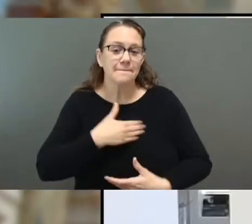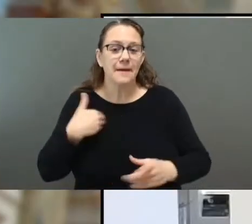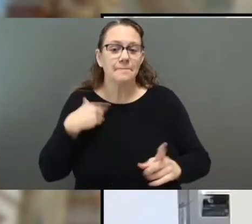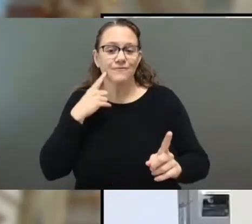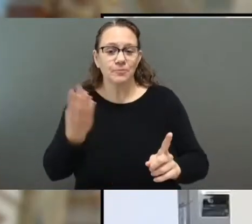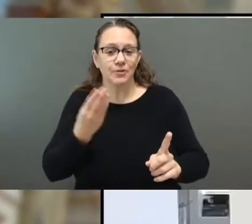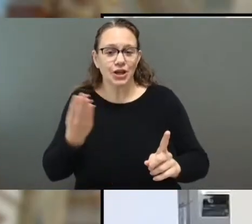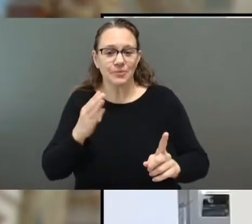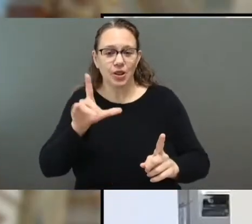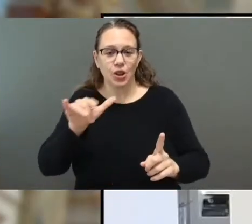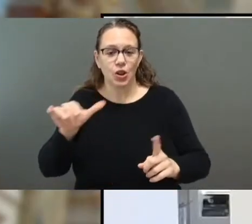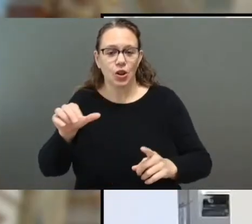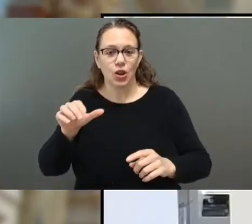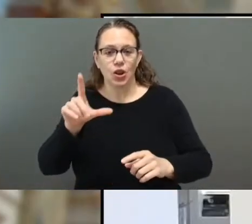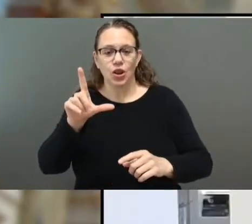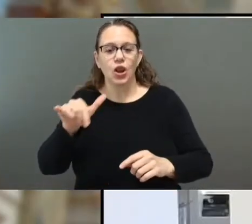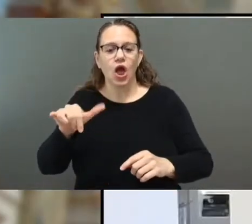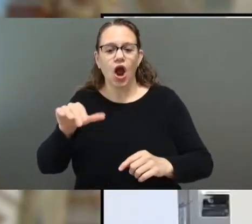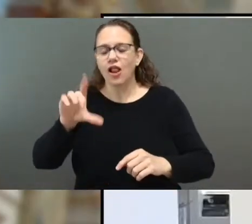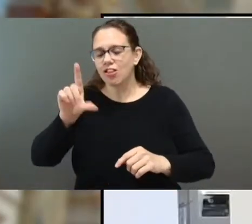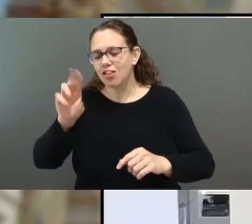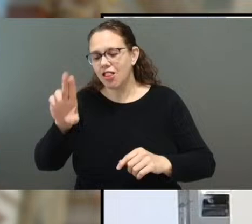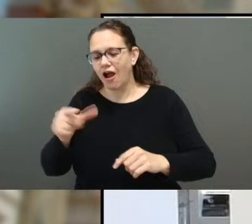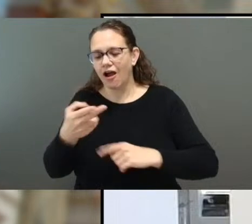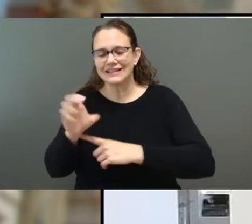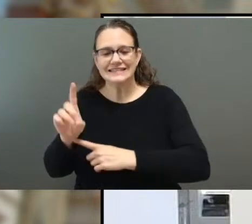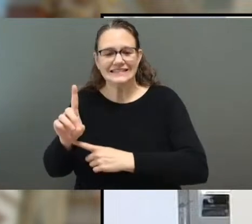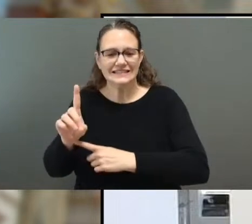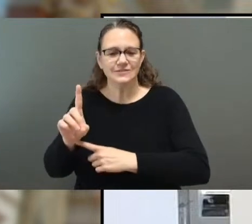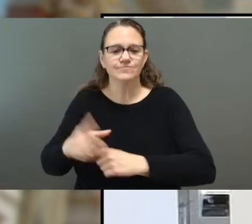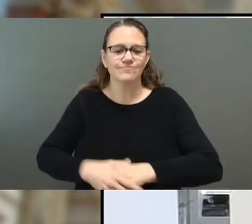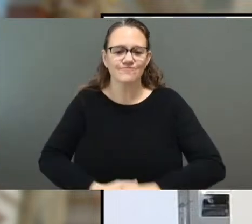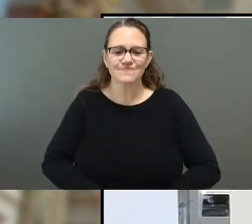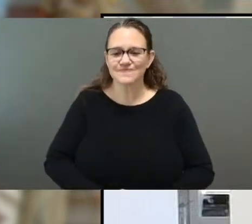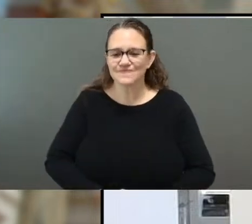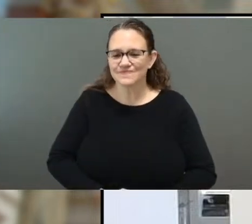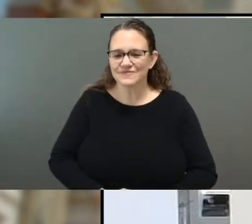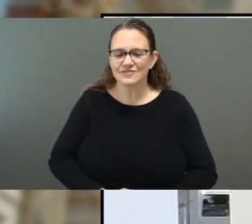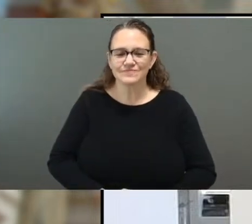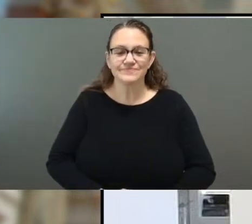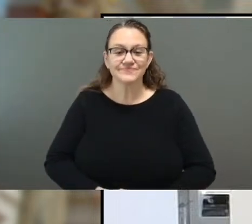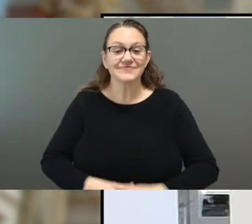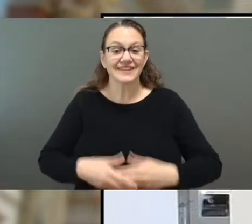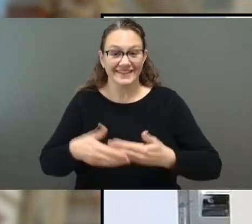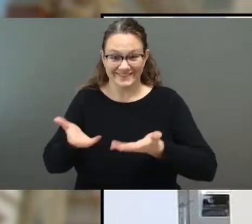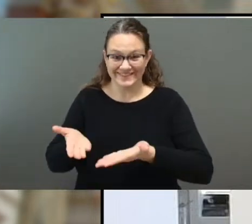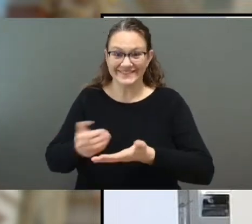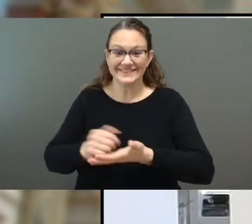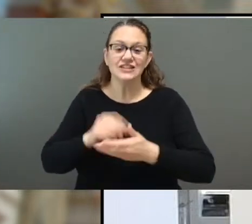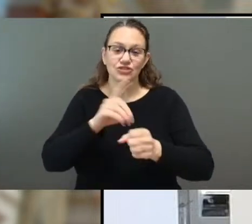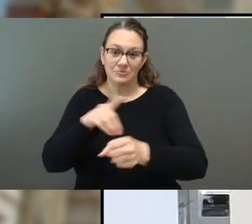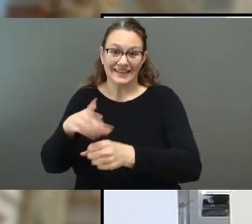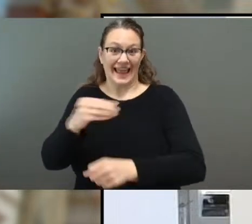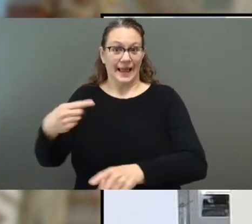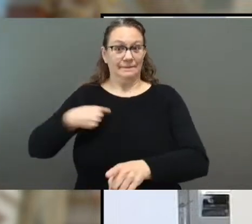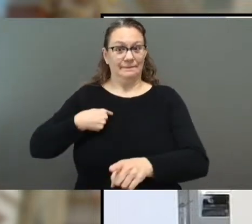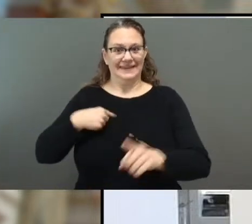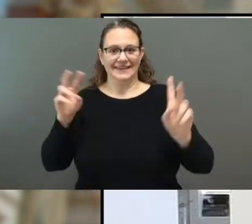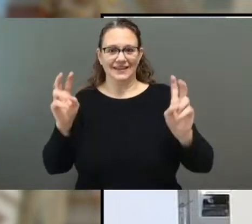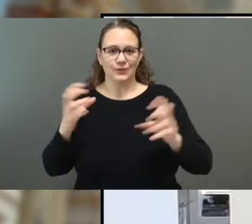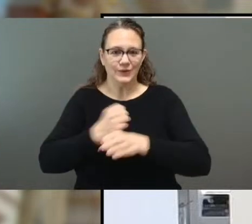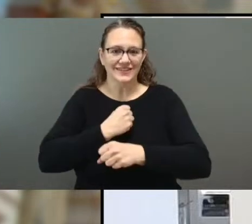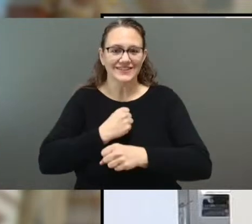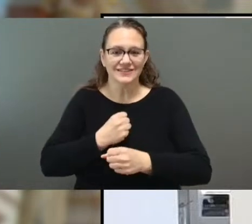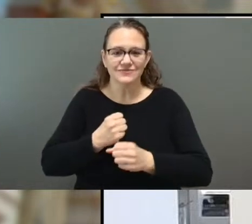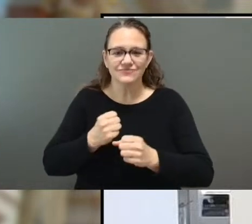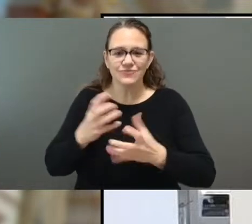Thank you so much, Honourable Speaker. Among all the Democracy and Me Art Contest winners, I want to give a special shout out to the youngest winner, Chloe Chen,